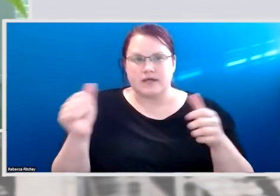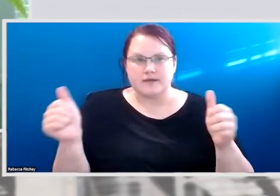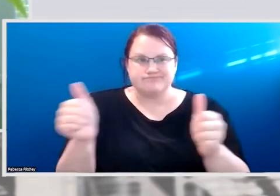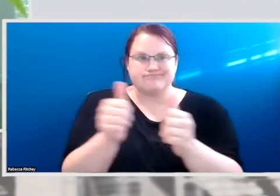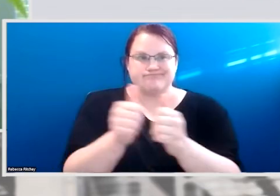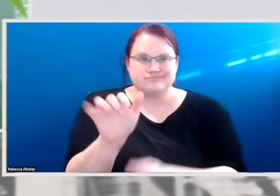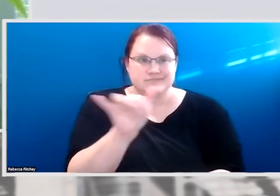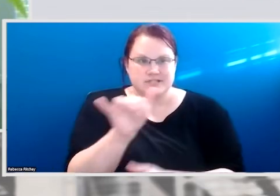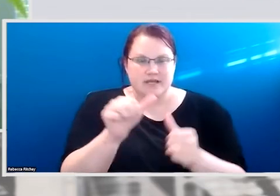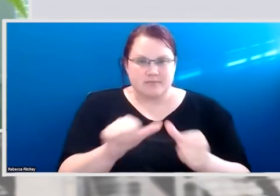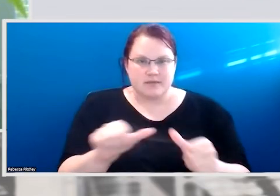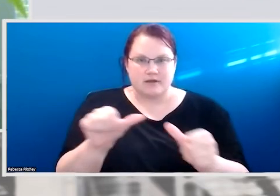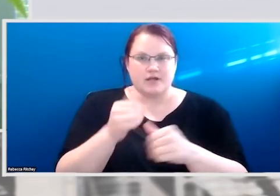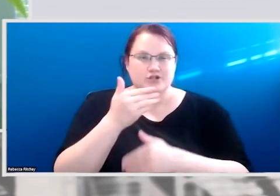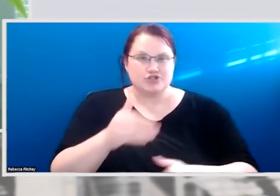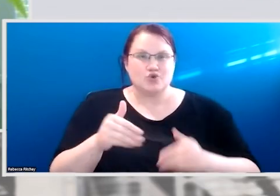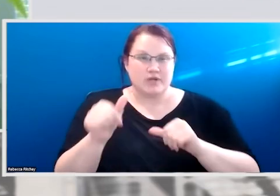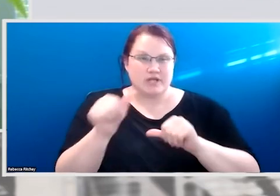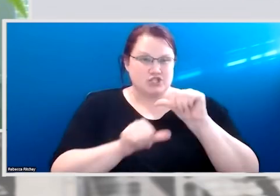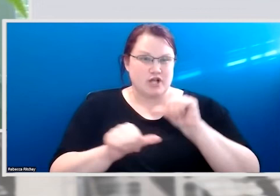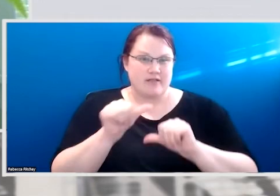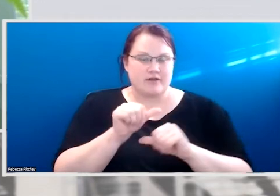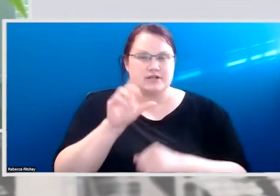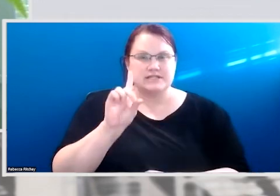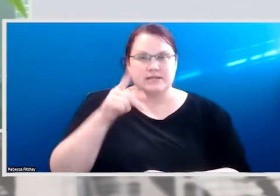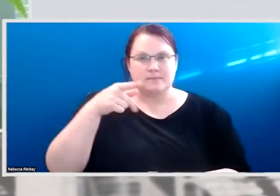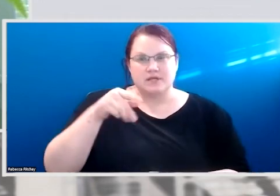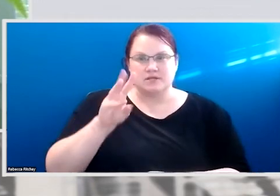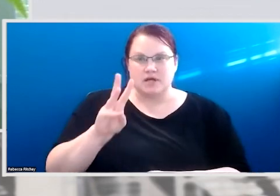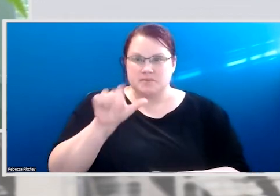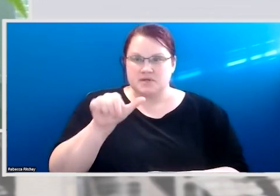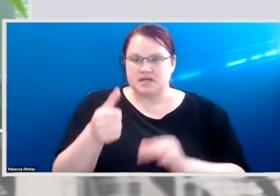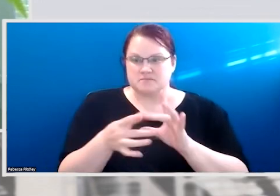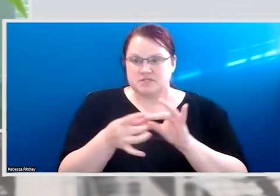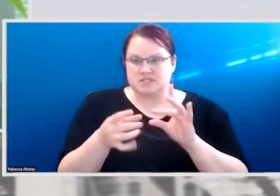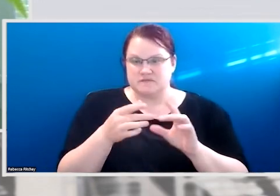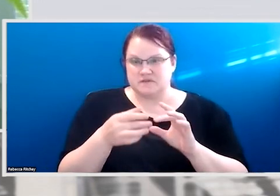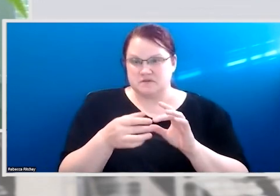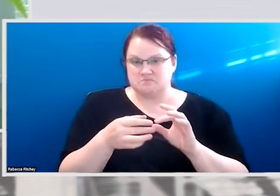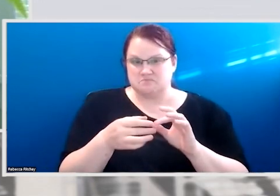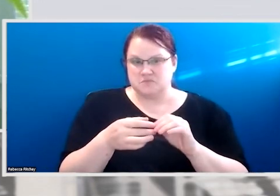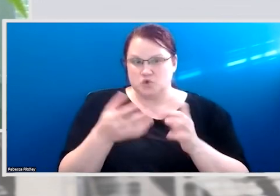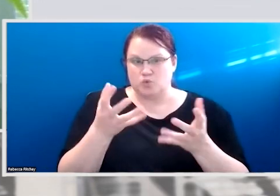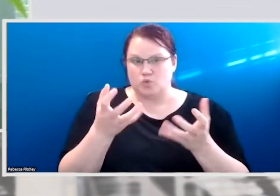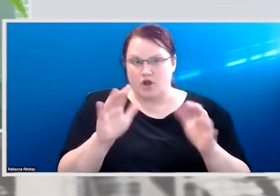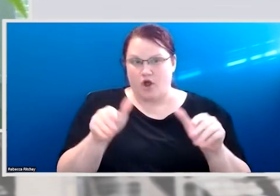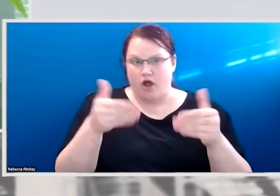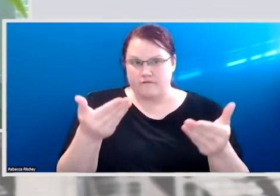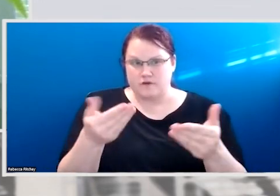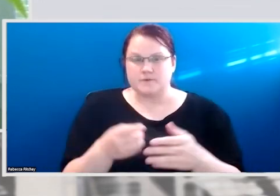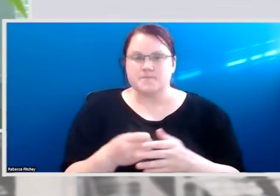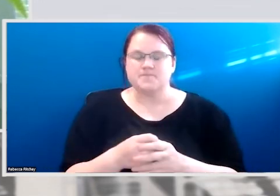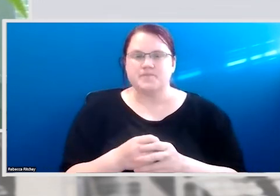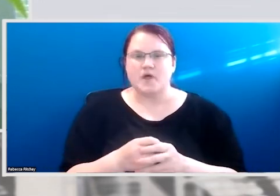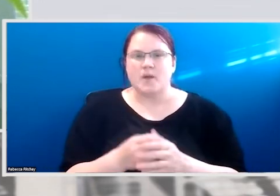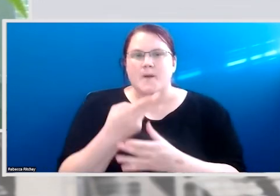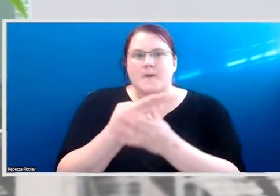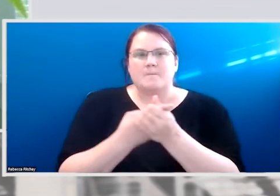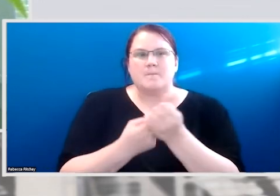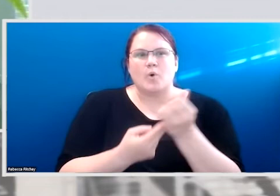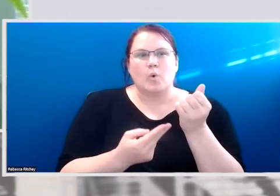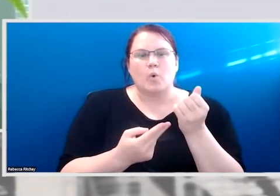enjoy one another's company. DPW, if there's any specific comments you want to offer in terms of the great strides you've made. I know both in terms